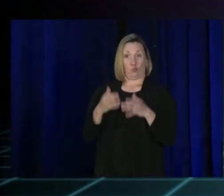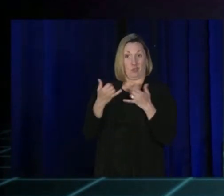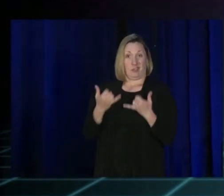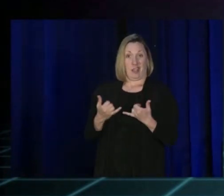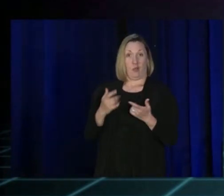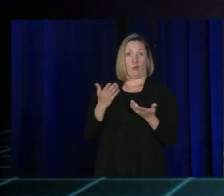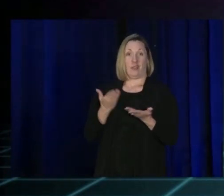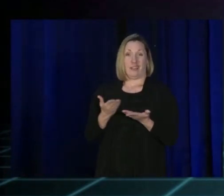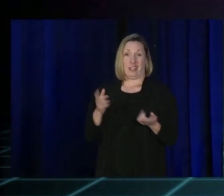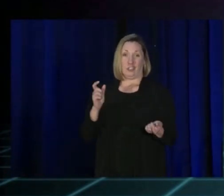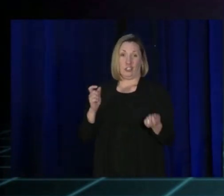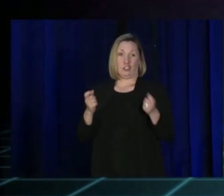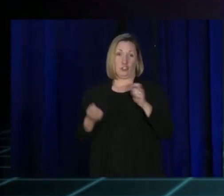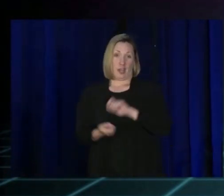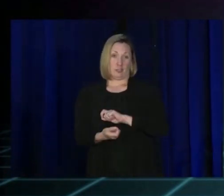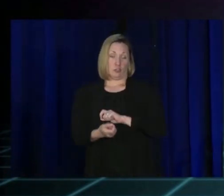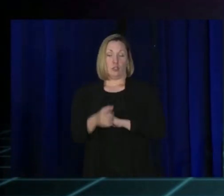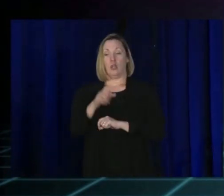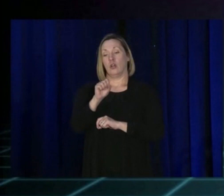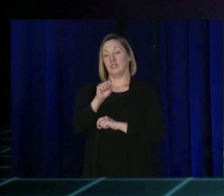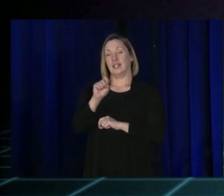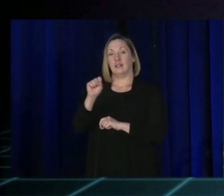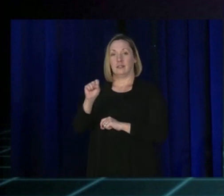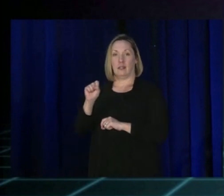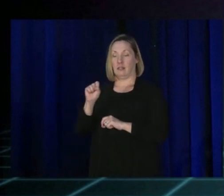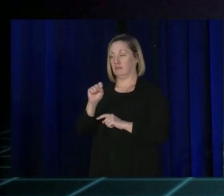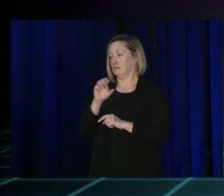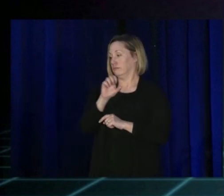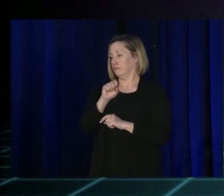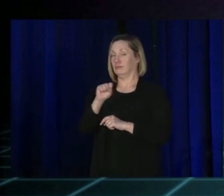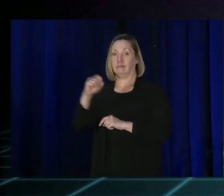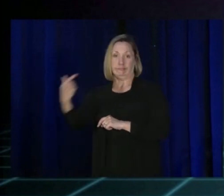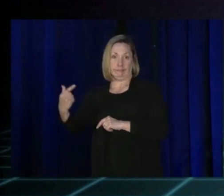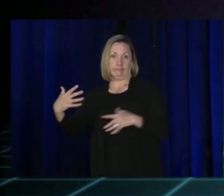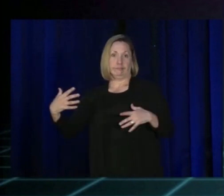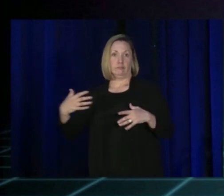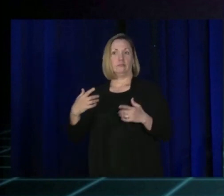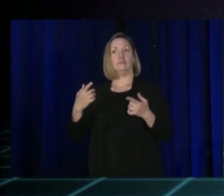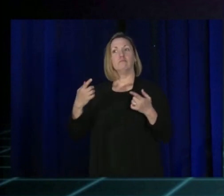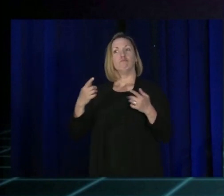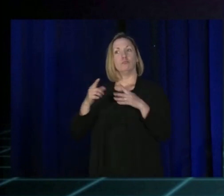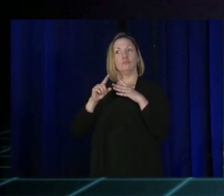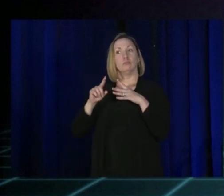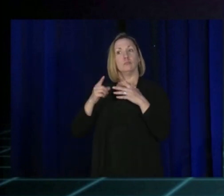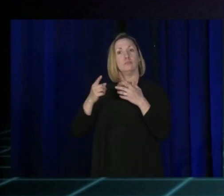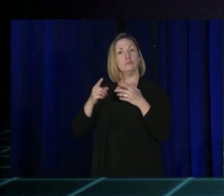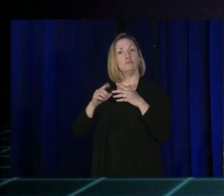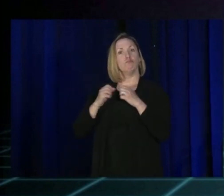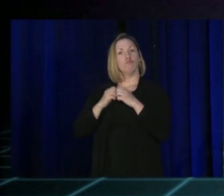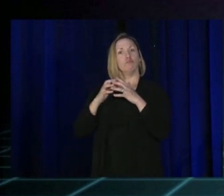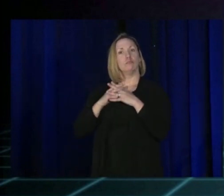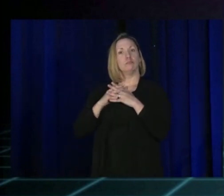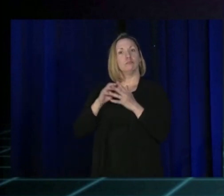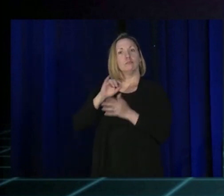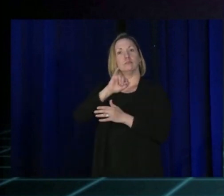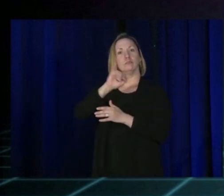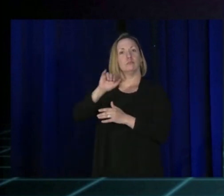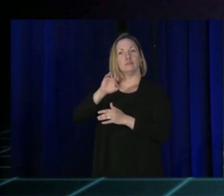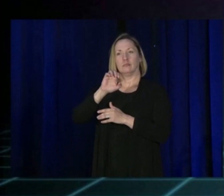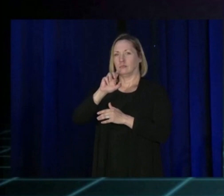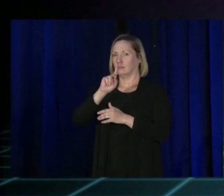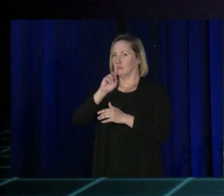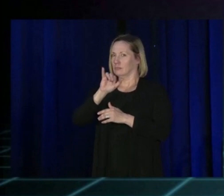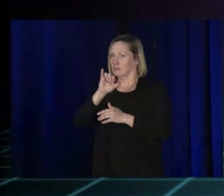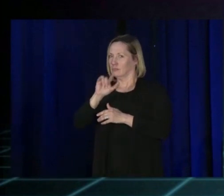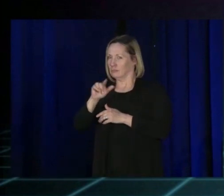bit. So static site generation existed back in the times of Jekyll, if anybody ever used that